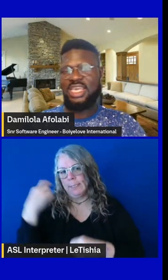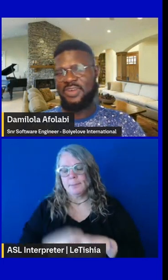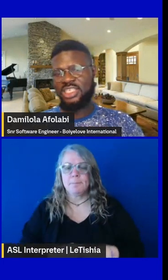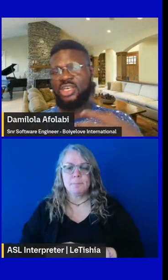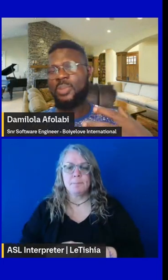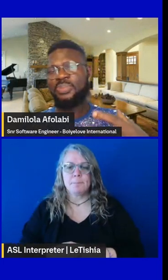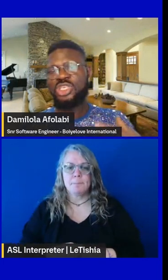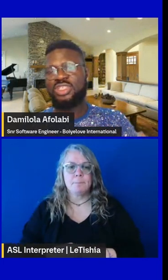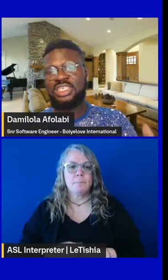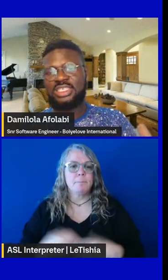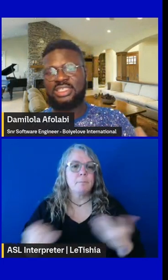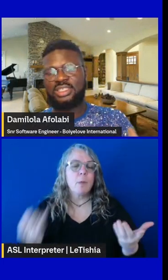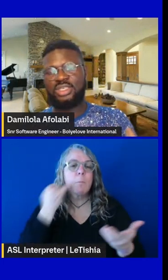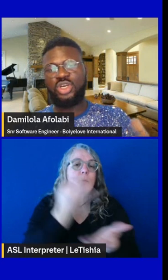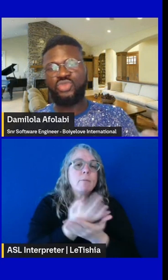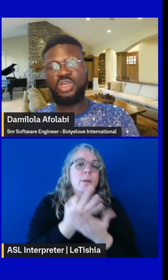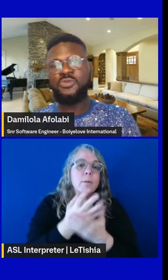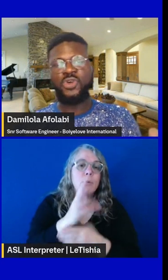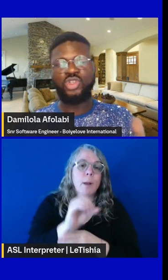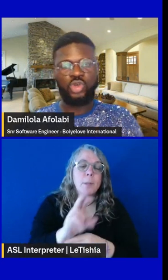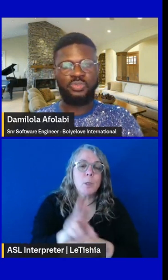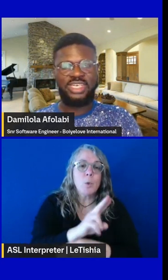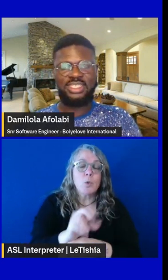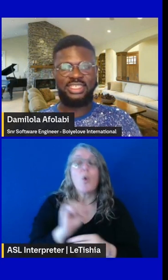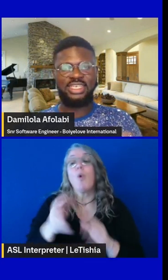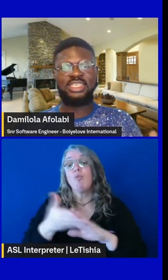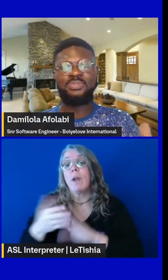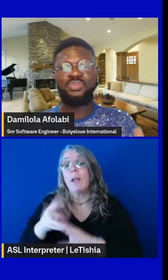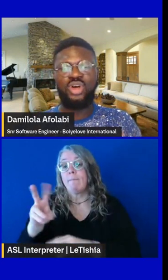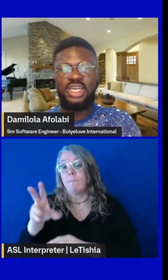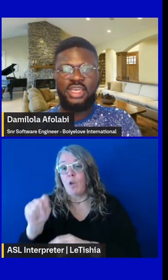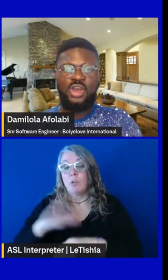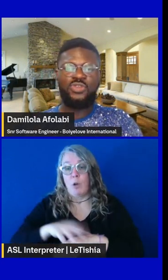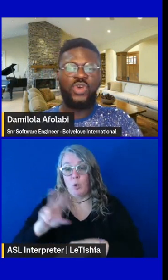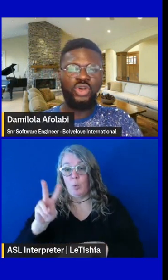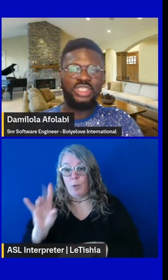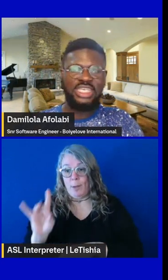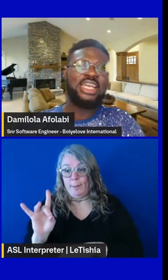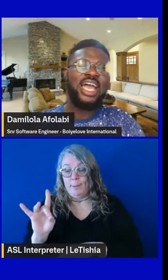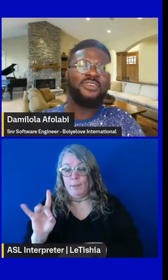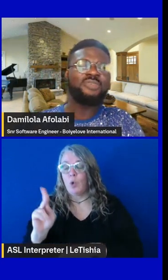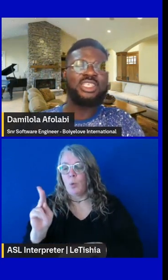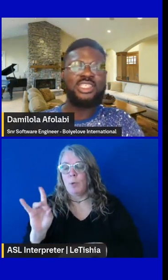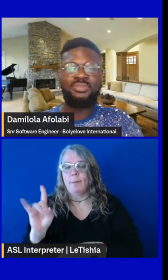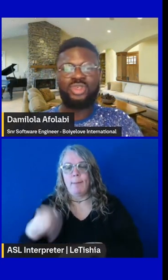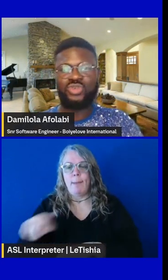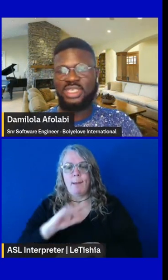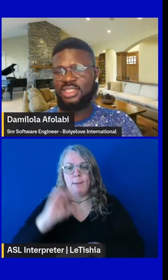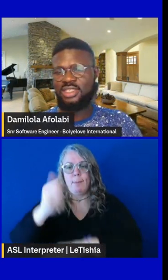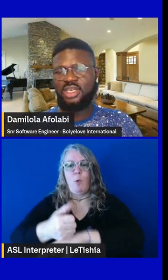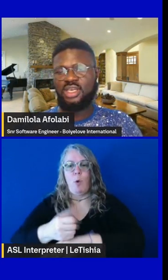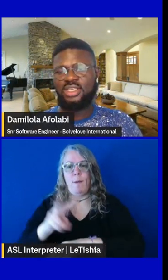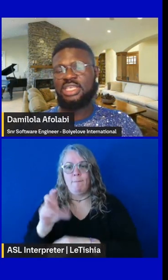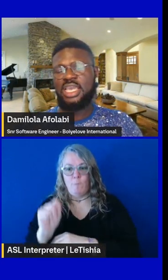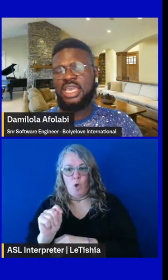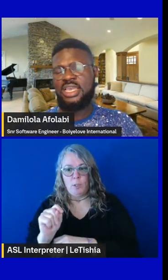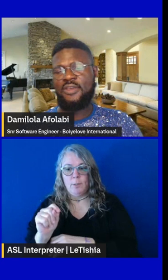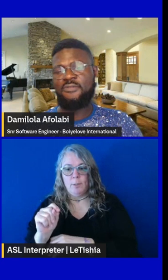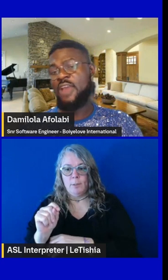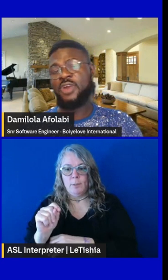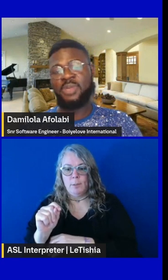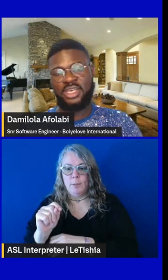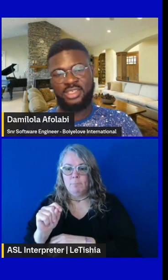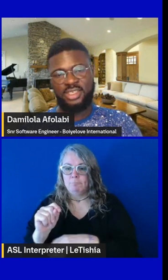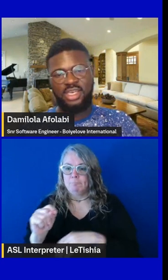So say a financial company uses or is running Vault on Kubernetes, they can deploy Vault in high availability mode with,